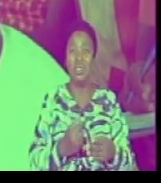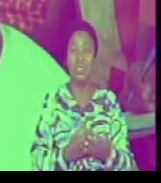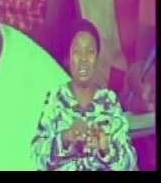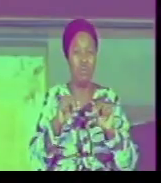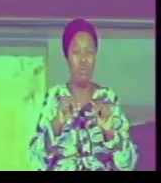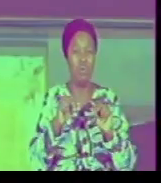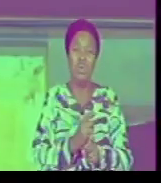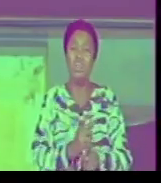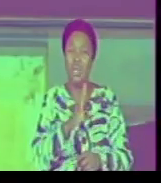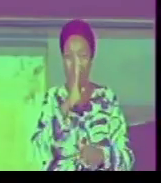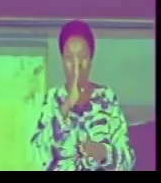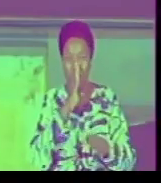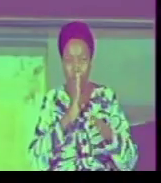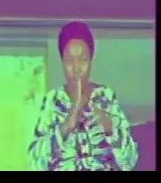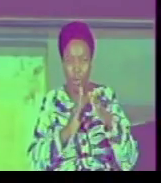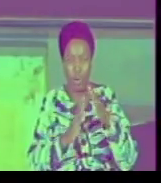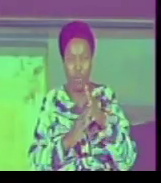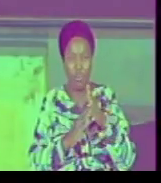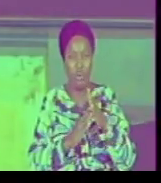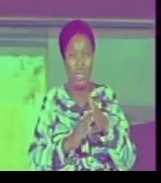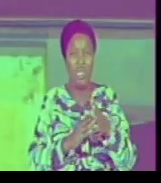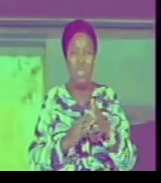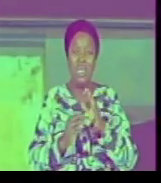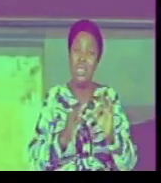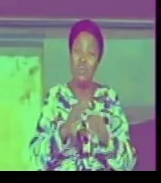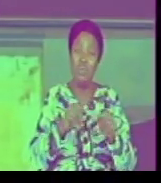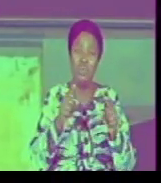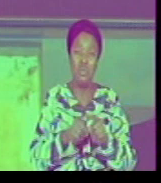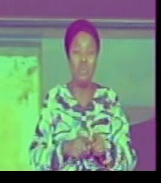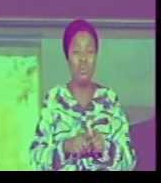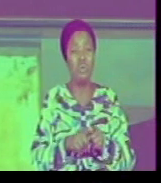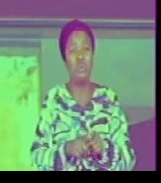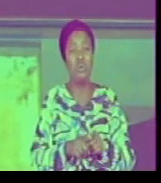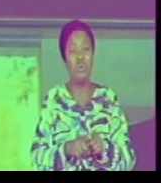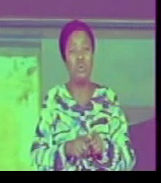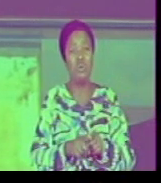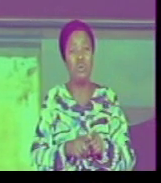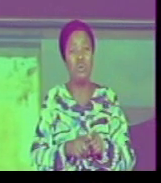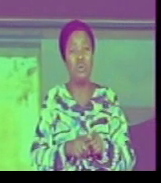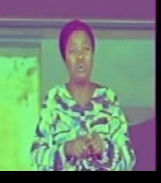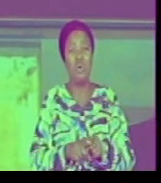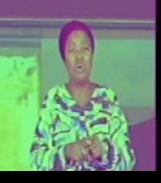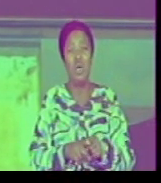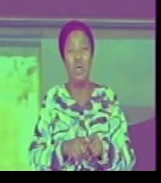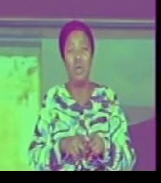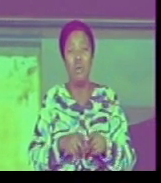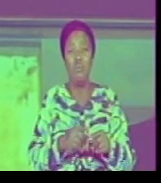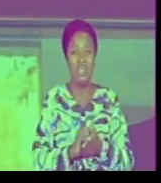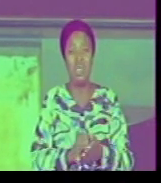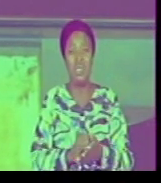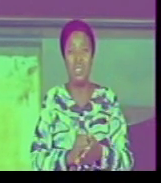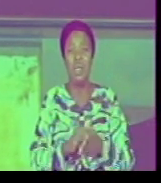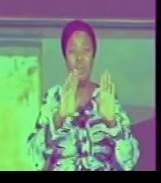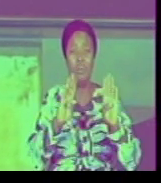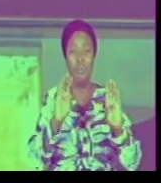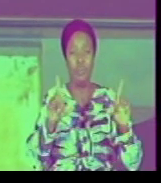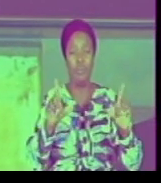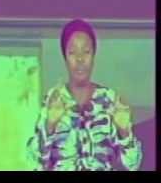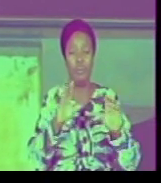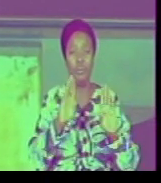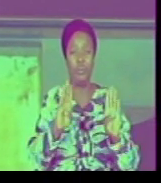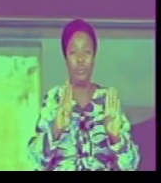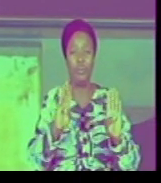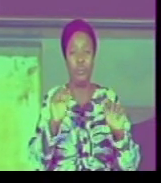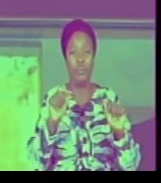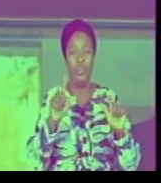The balloon is destroyed because it thinks it can take more air than